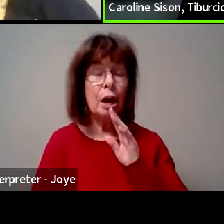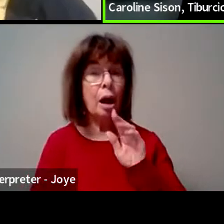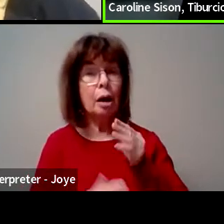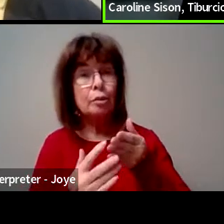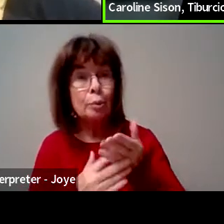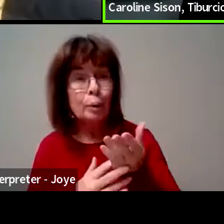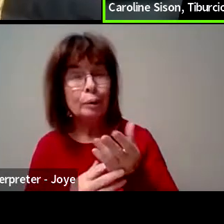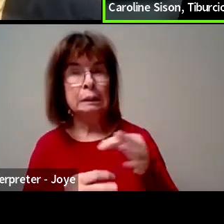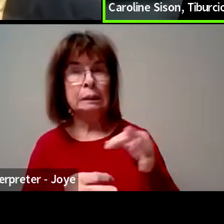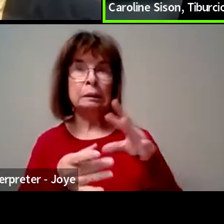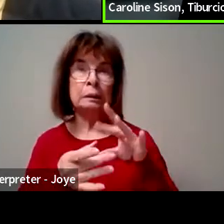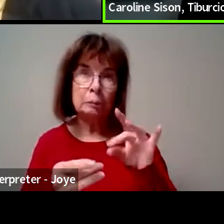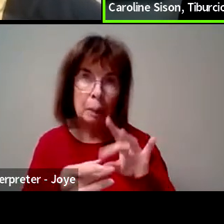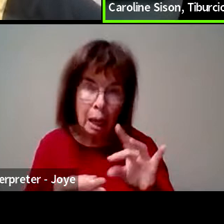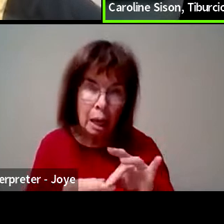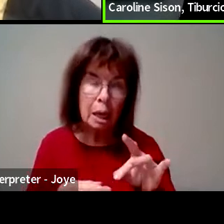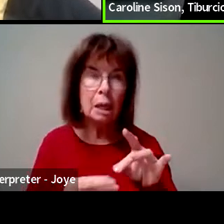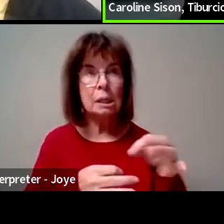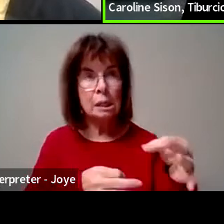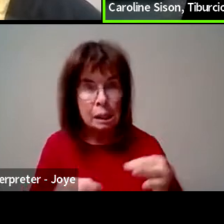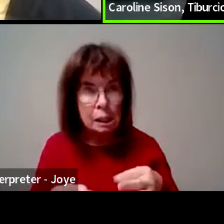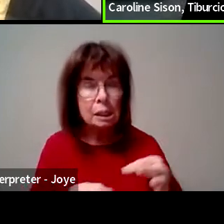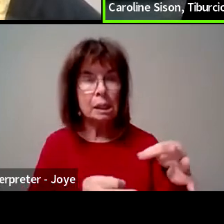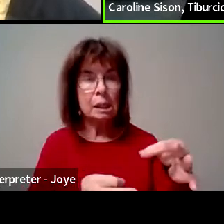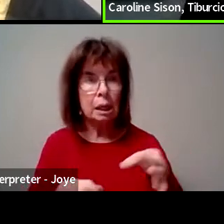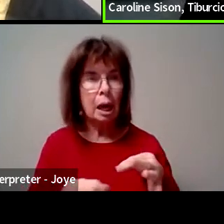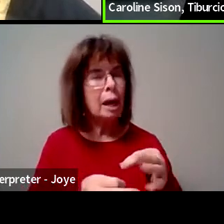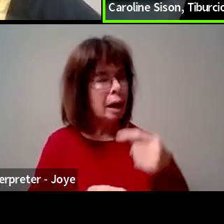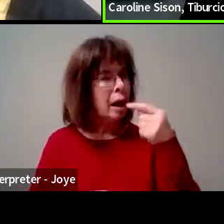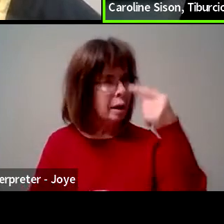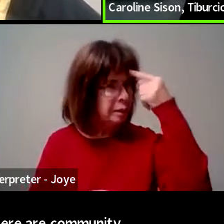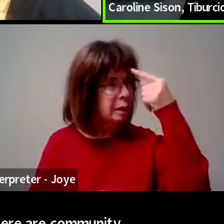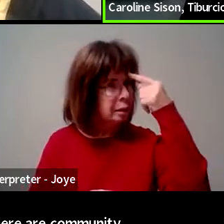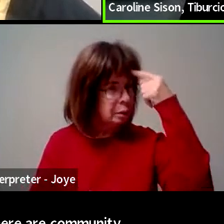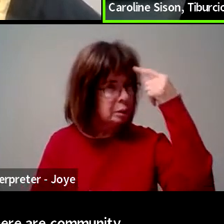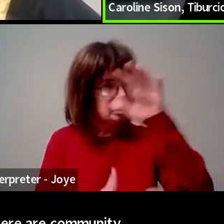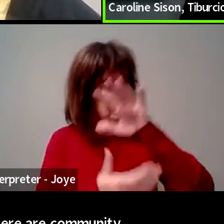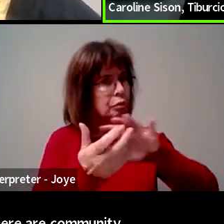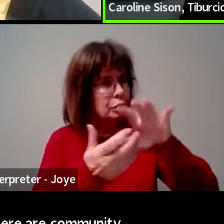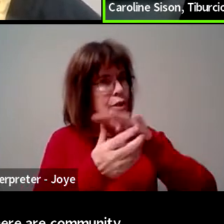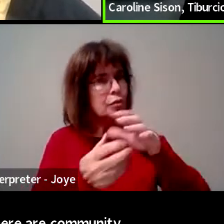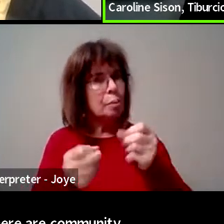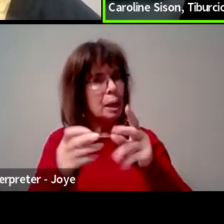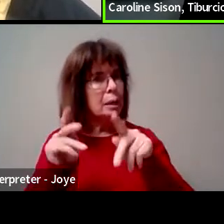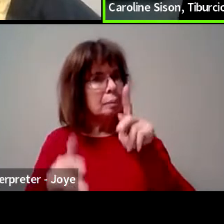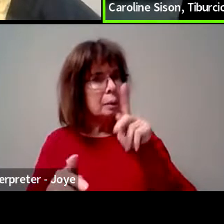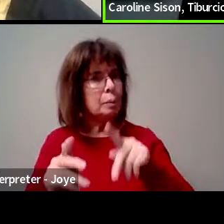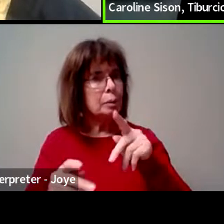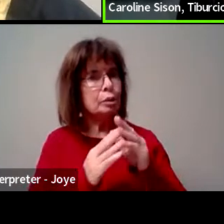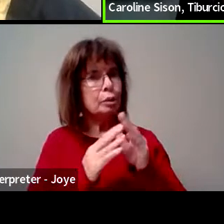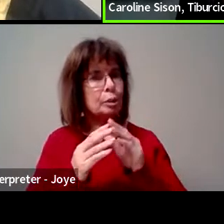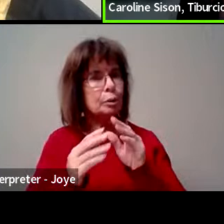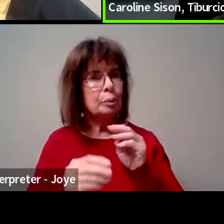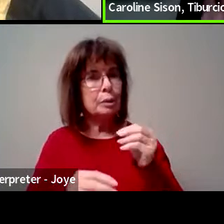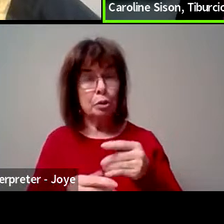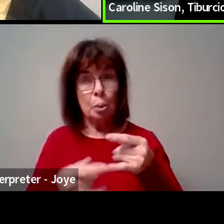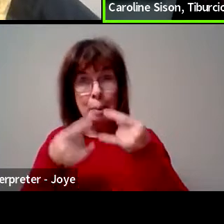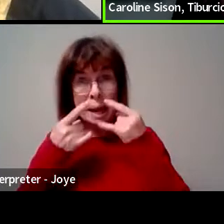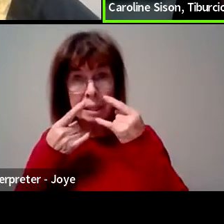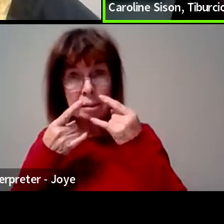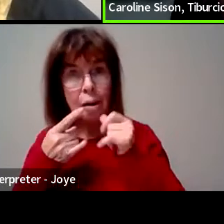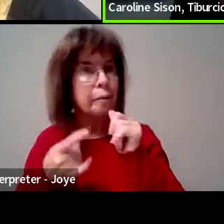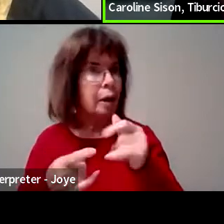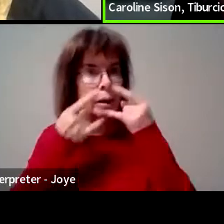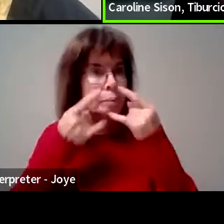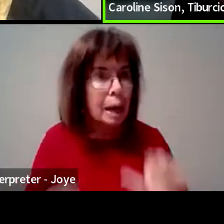explain. I think it was confusing for a lot of community members, like, do we mask, do we not mask, like,